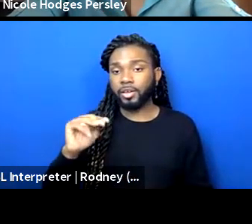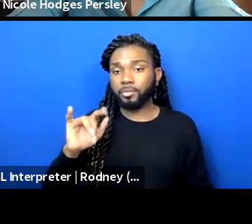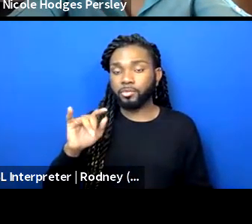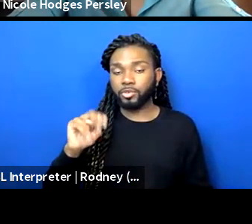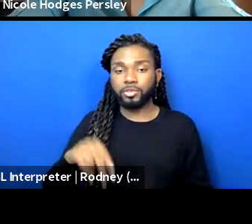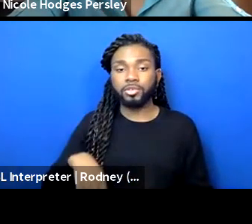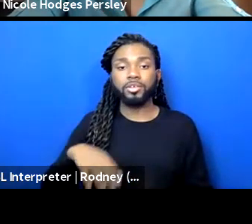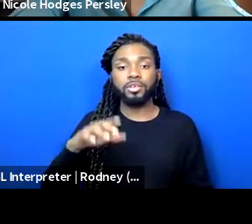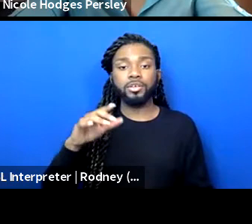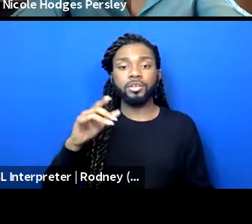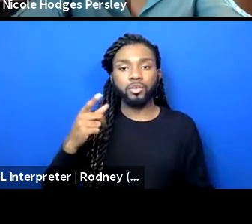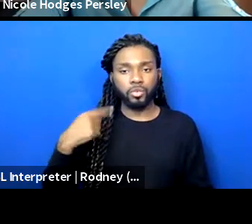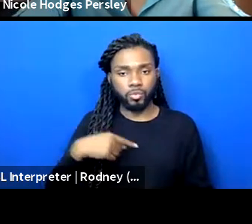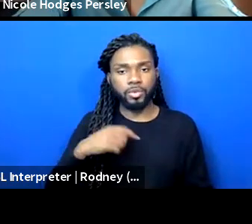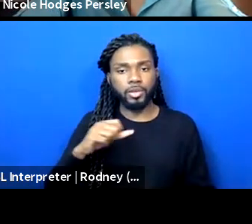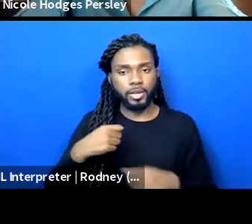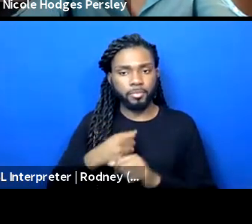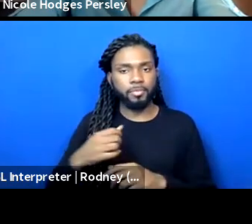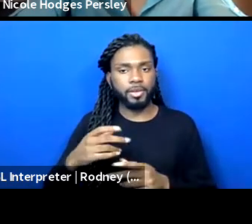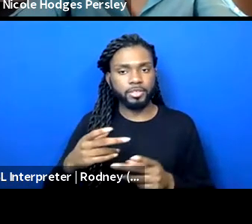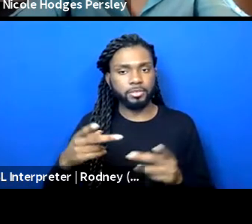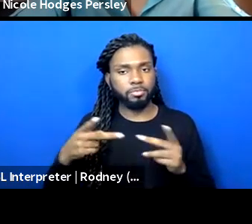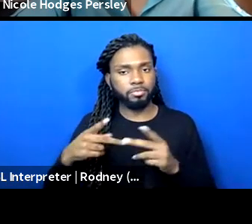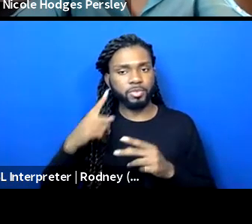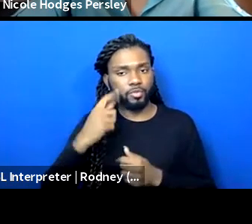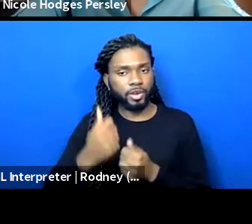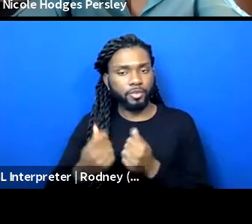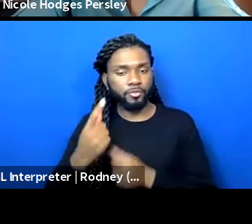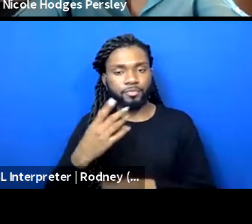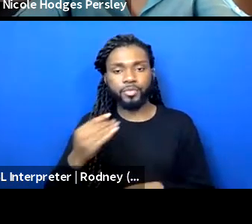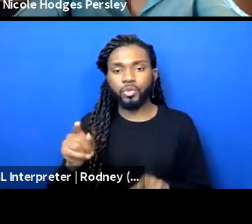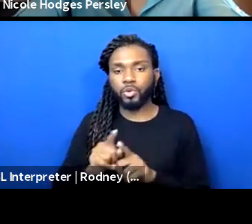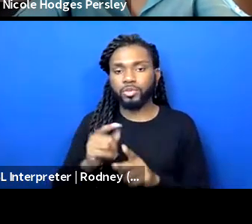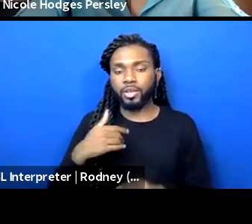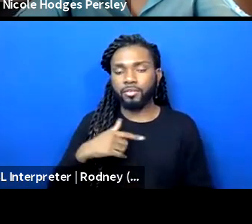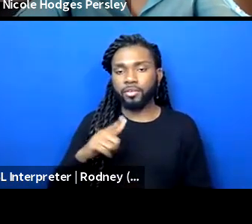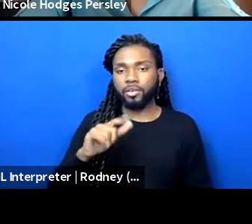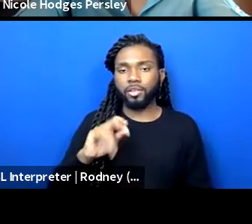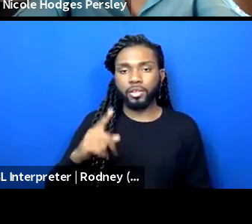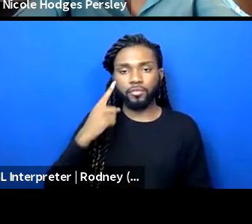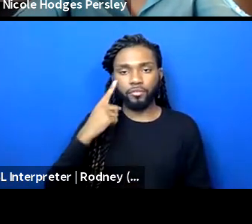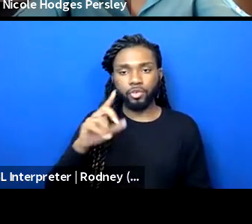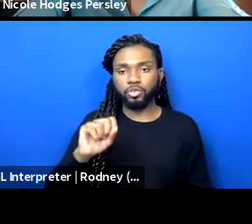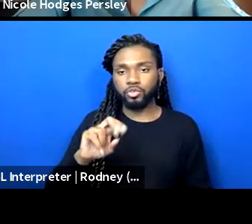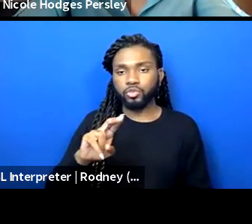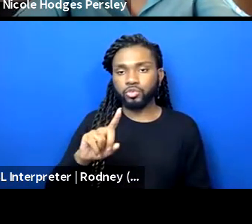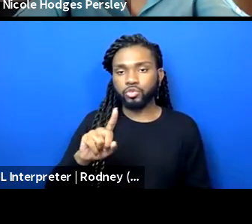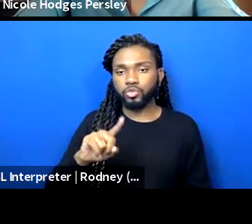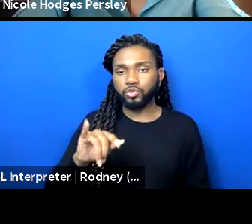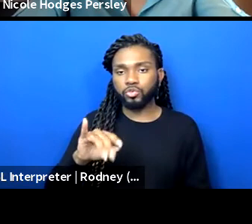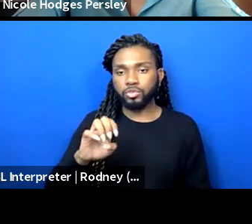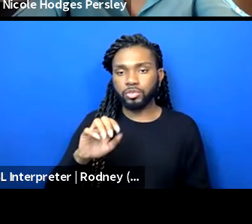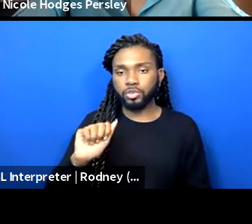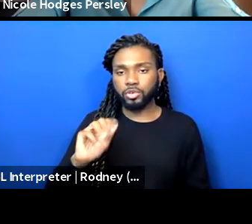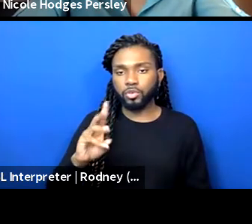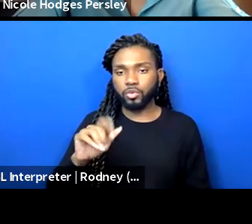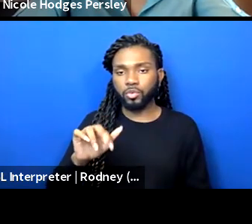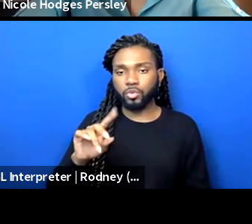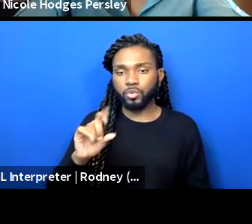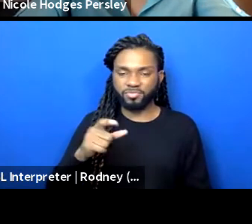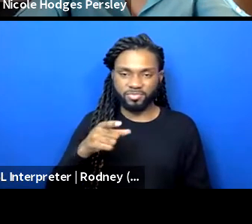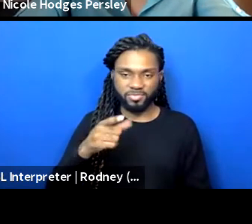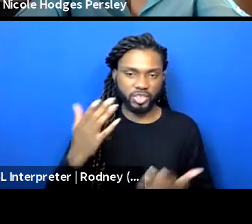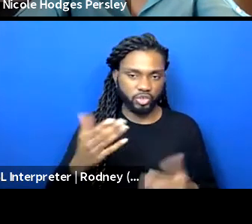creating safe space for everyone. And there is a link also to the SUSY Awards. Okay, that's from Tony, who's in the room. Hey,